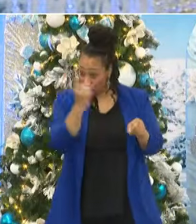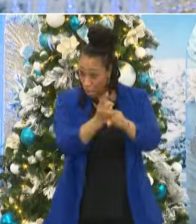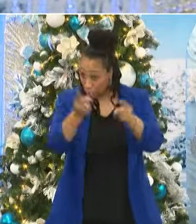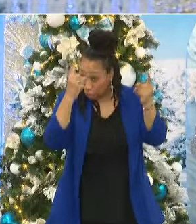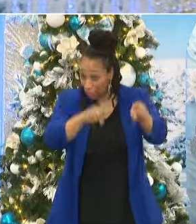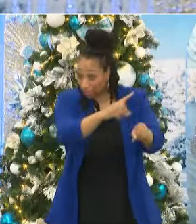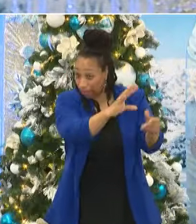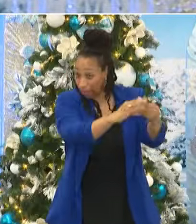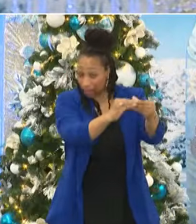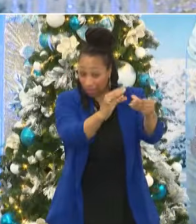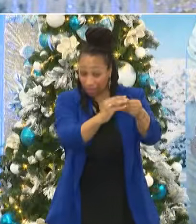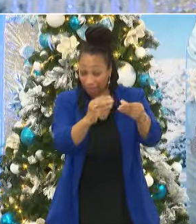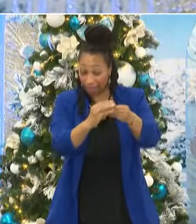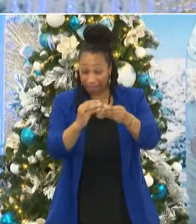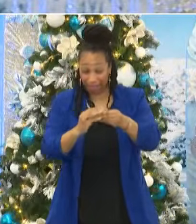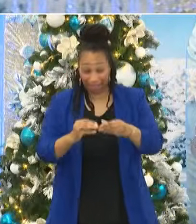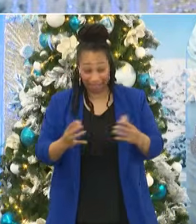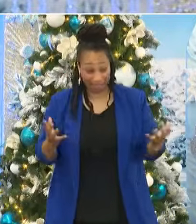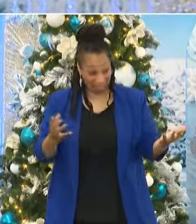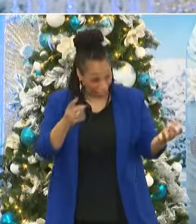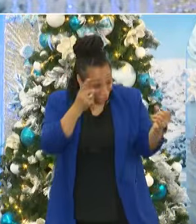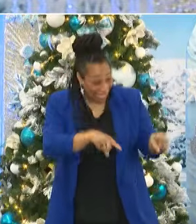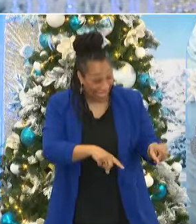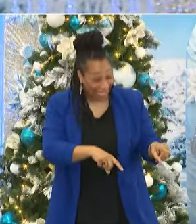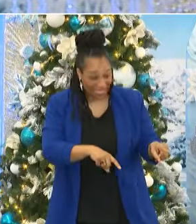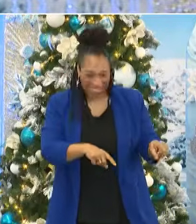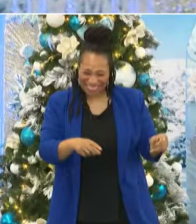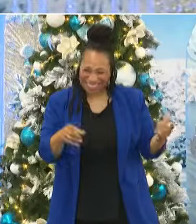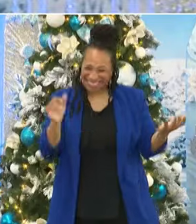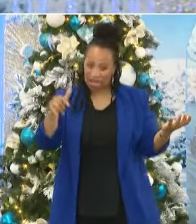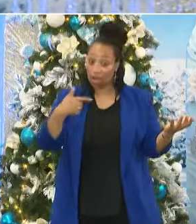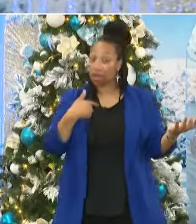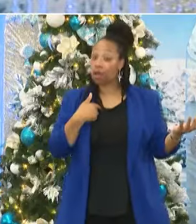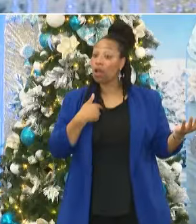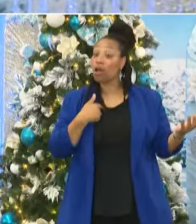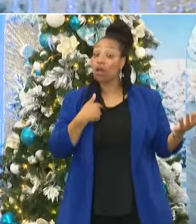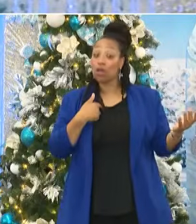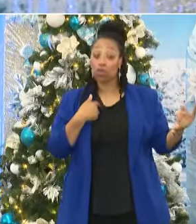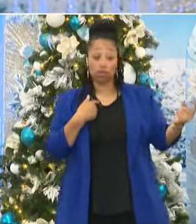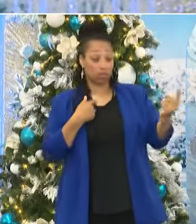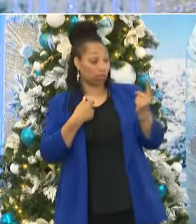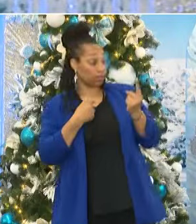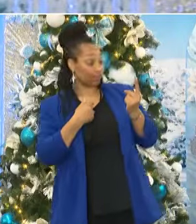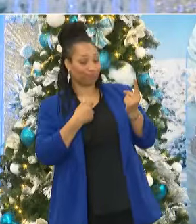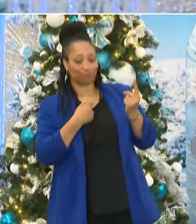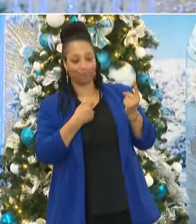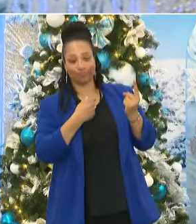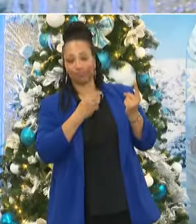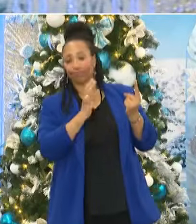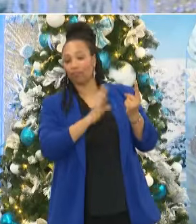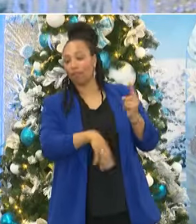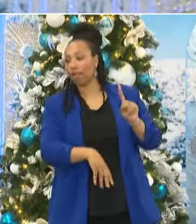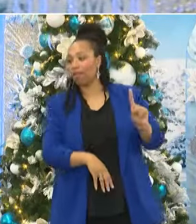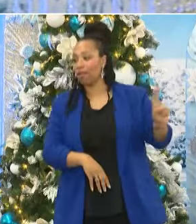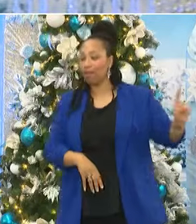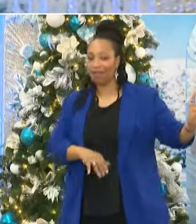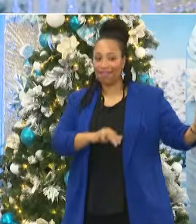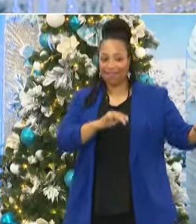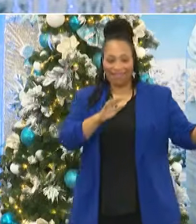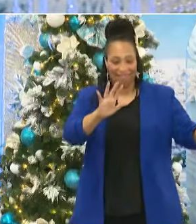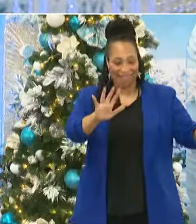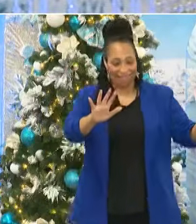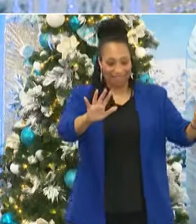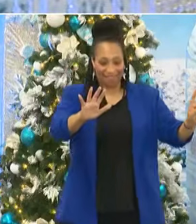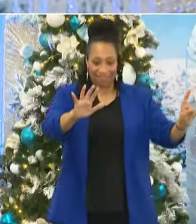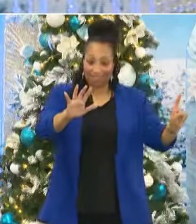Didn't they say that, Barry? They said, we're not gonna see you no more. And I said to myself, you won't ever